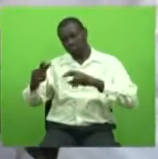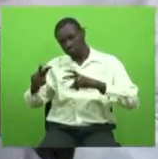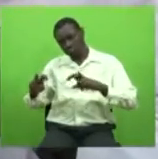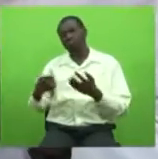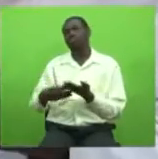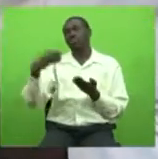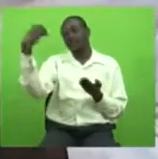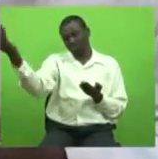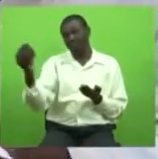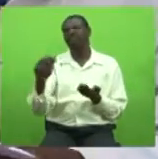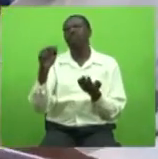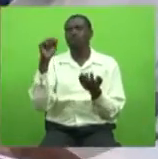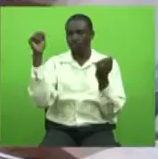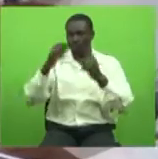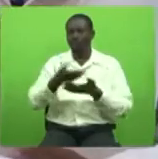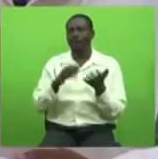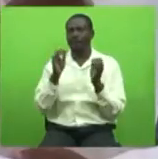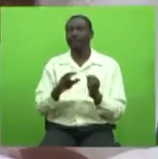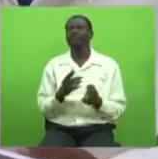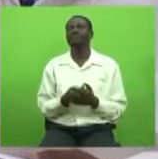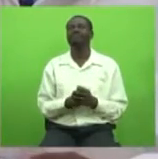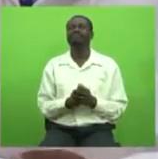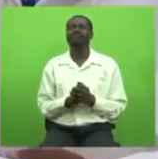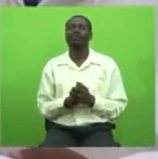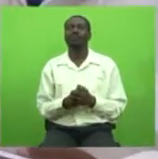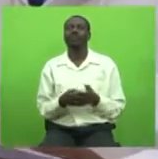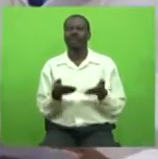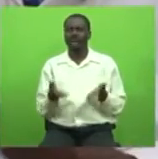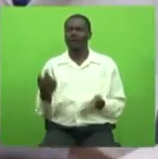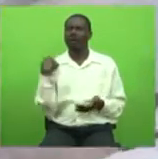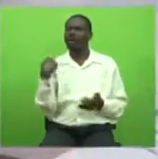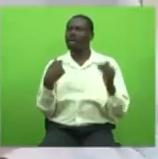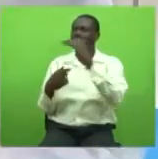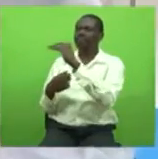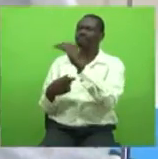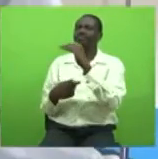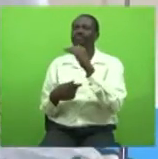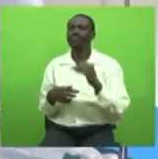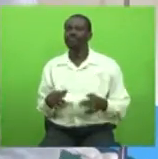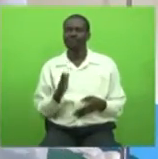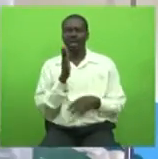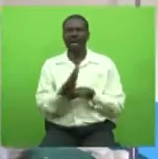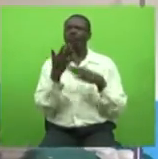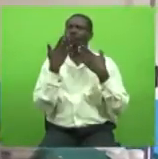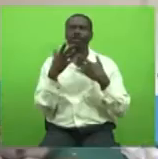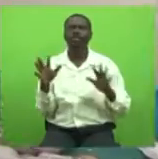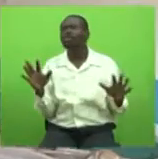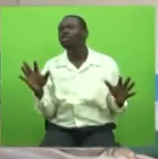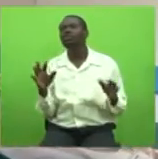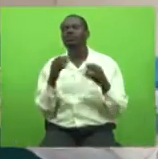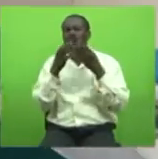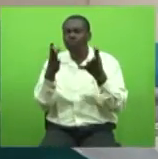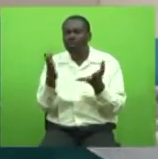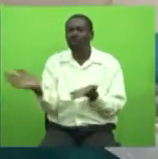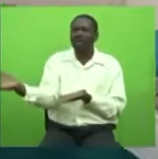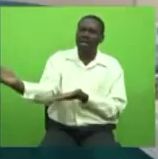After sealing the specimen, we are going to write the names, the particulars on the envelope, and then it is taken to the laboratory